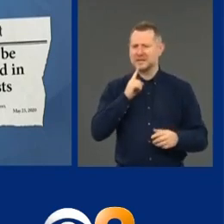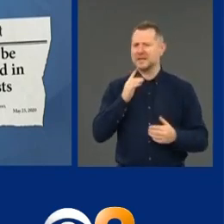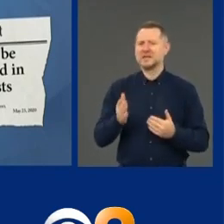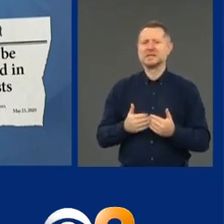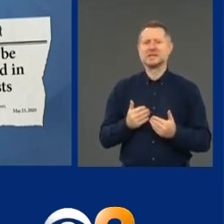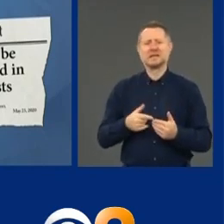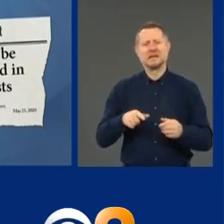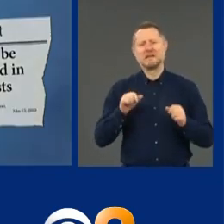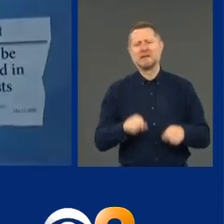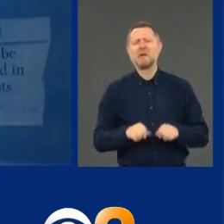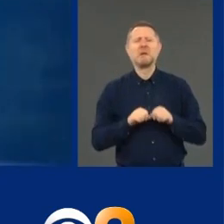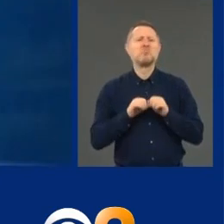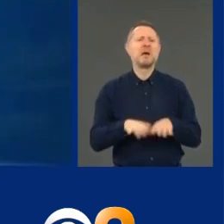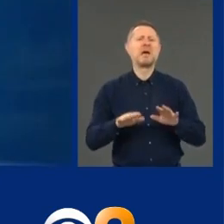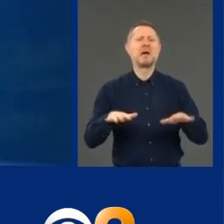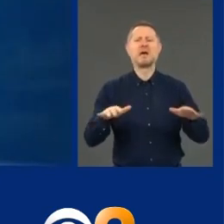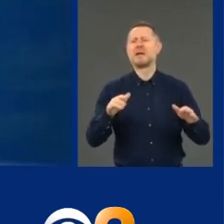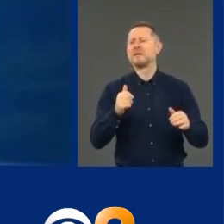at any moment.